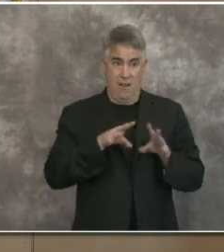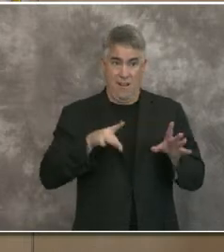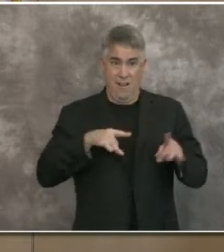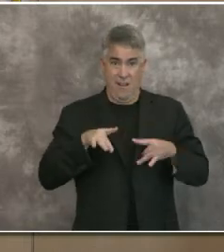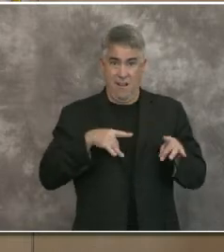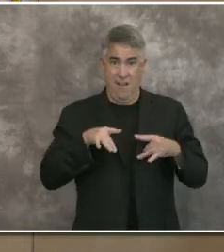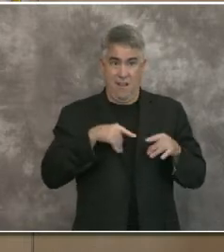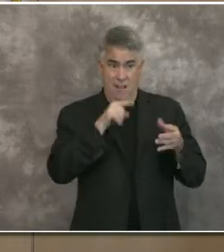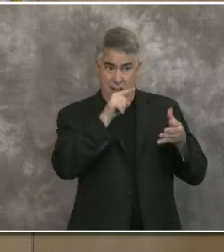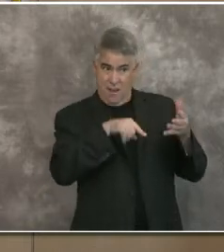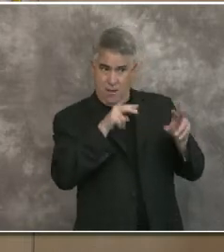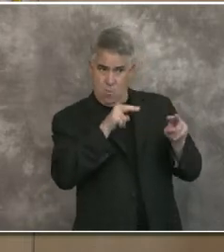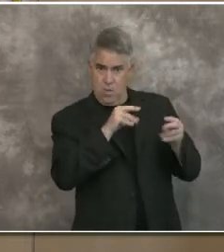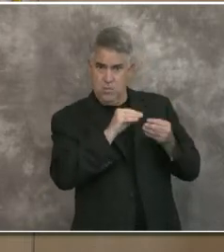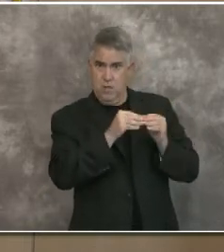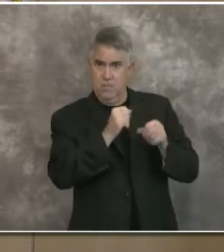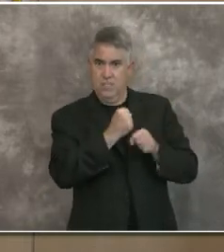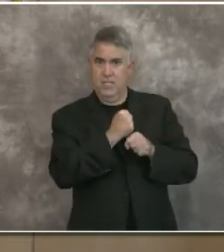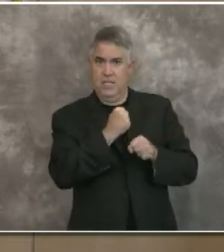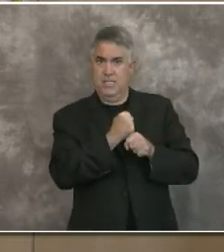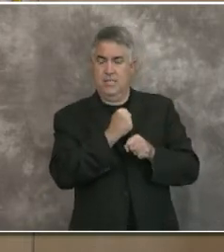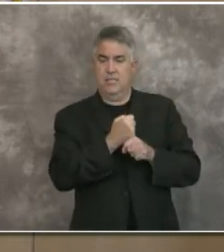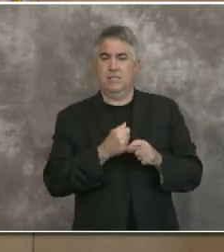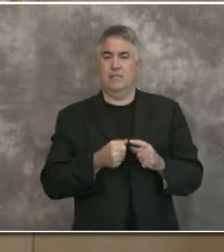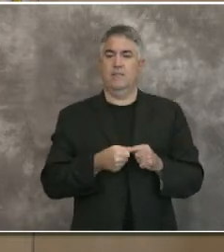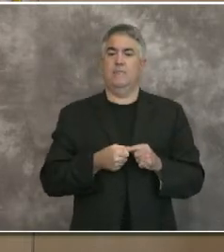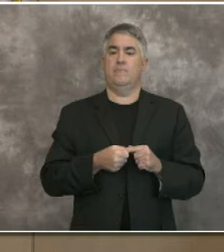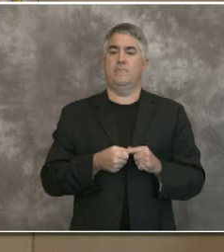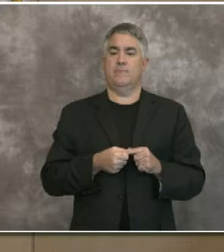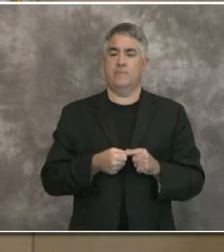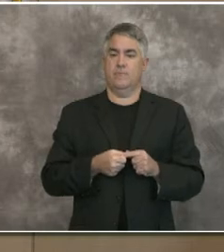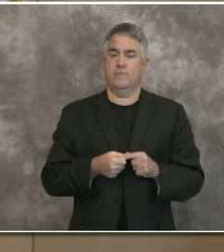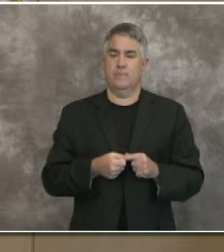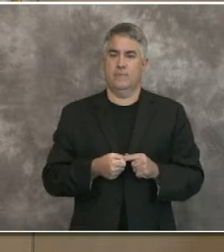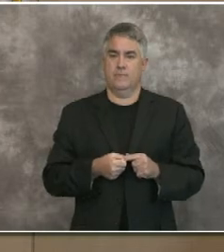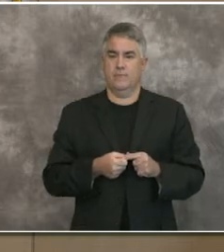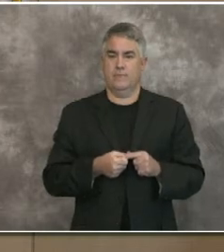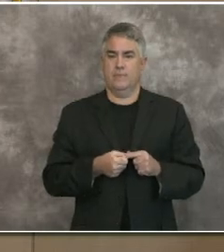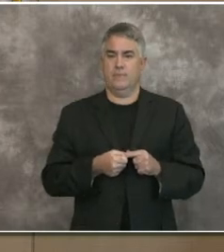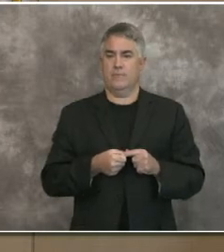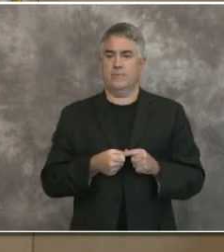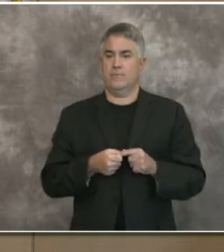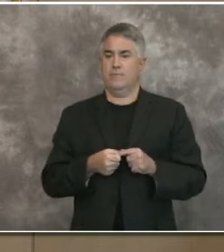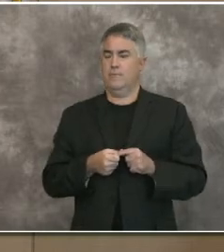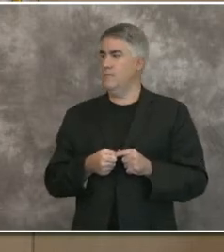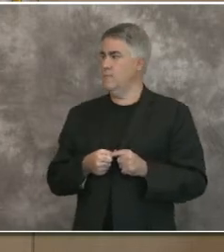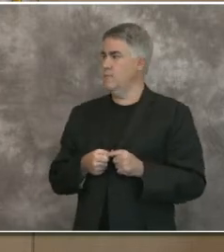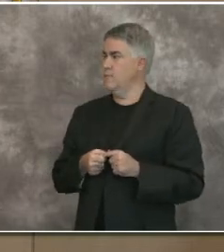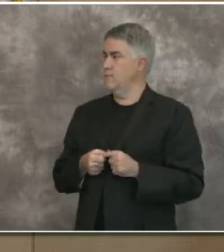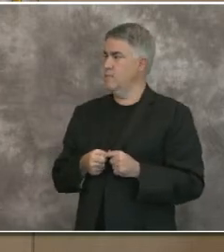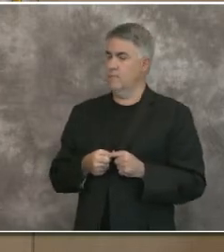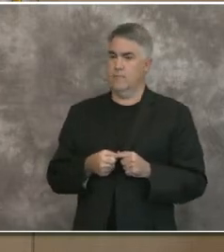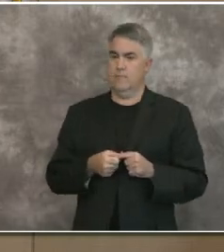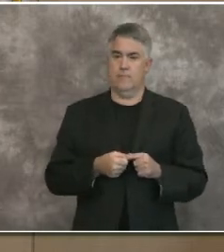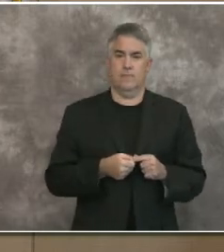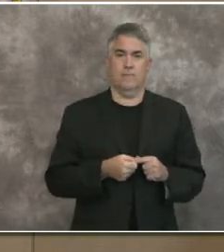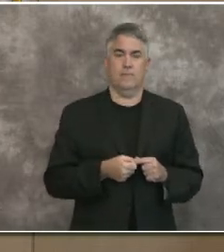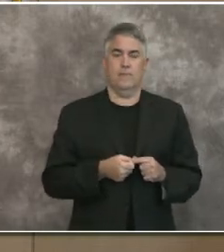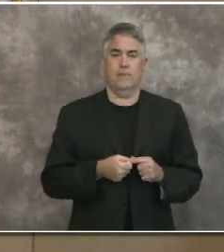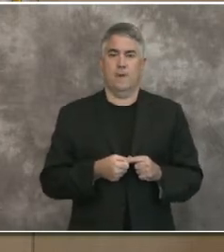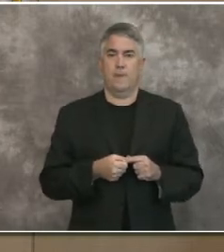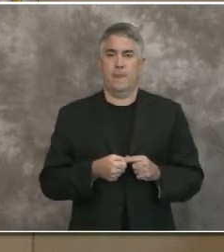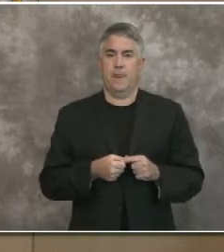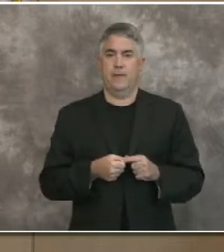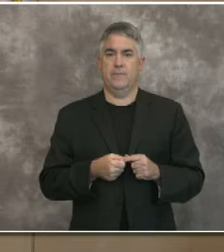of the holdover of positive tests reported today artificially increased the